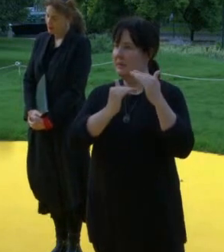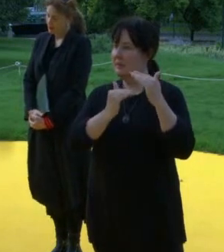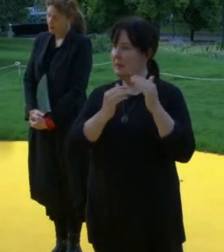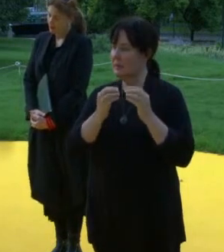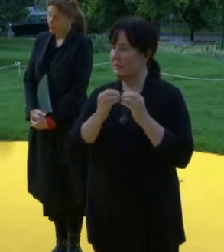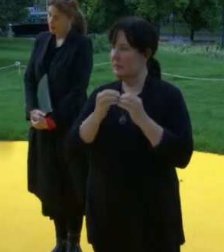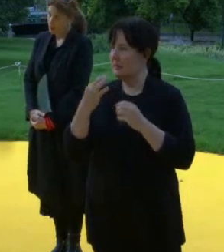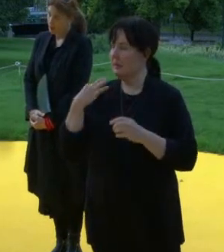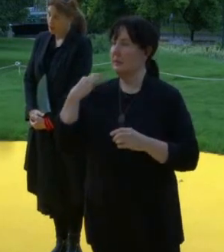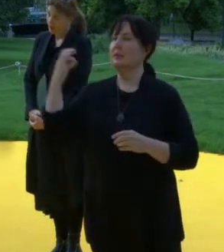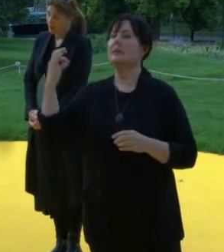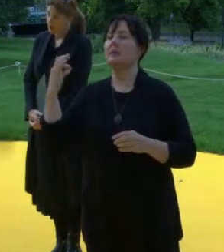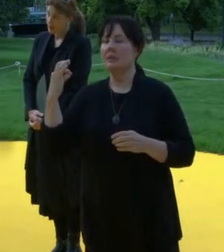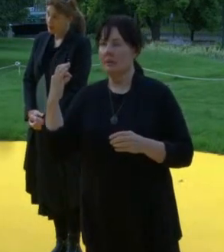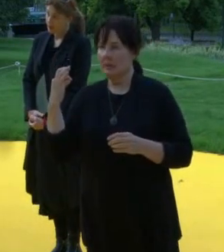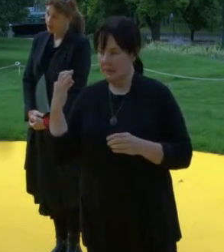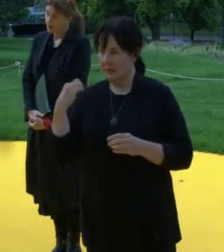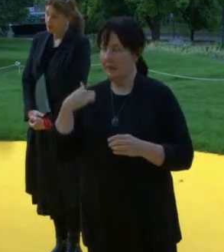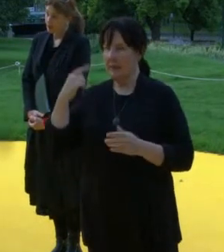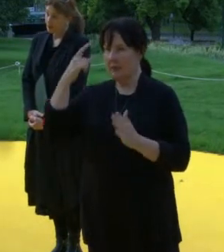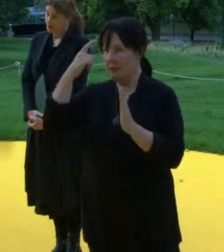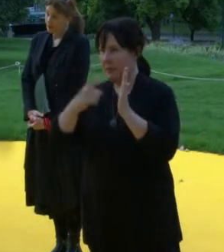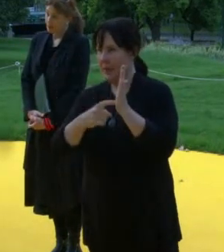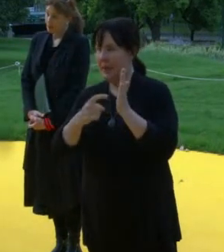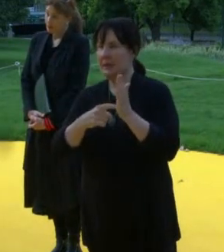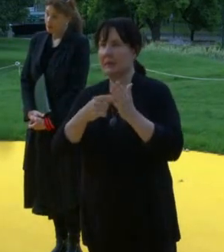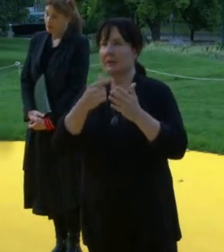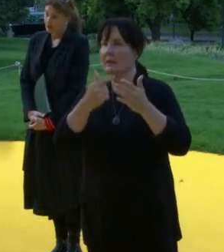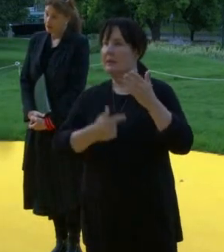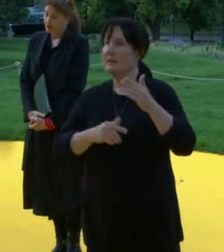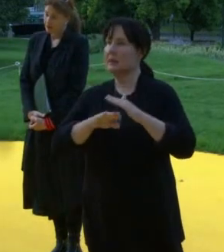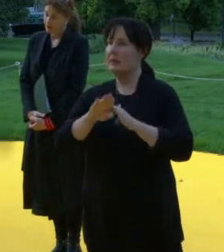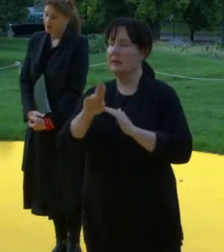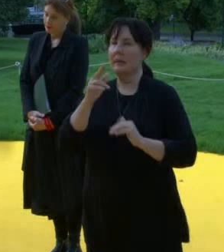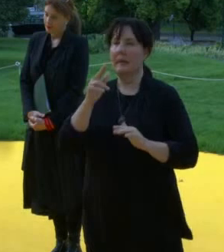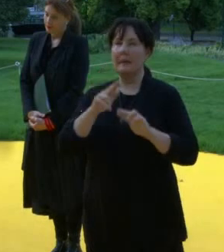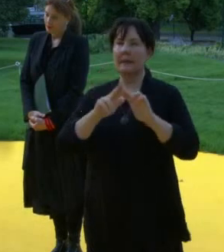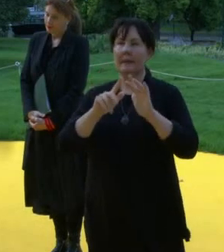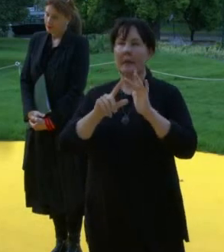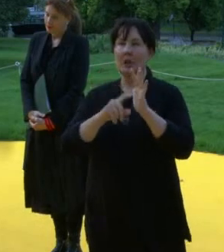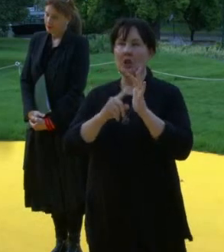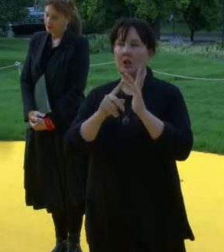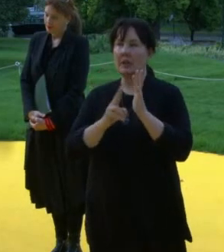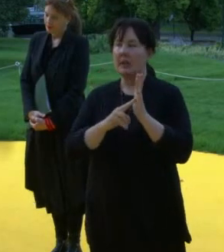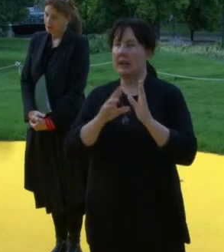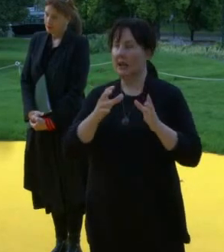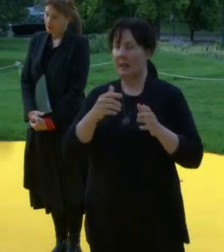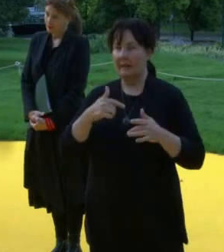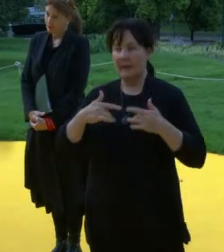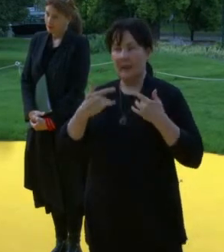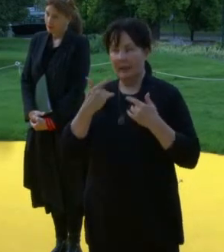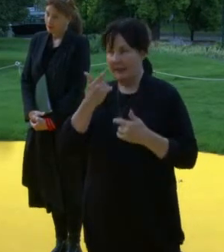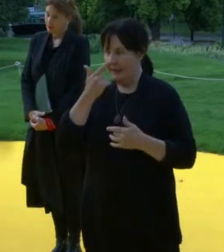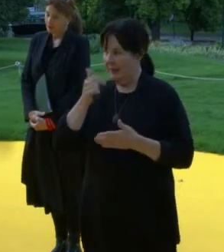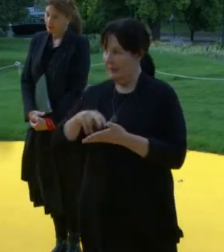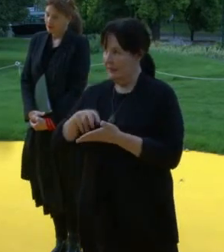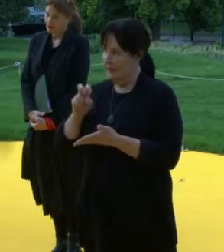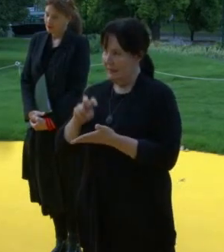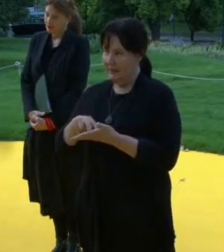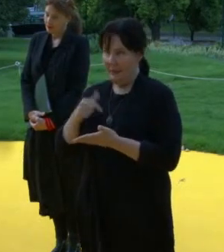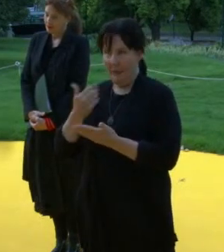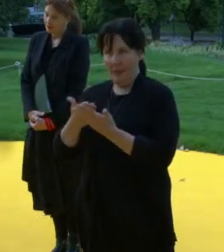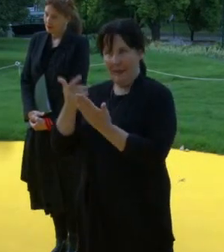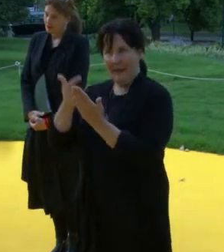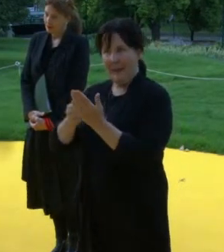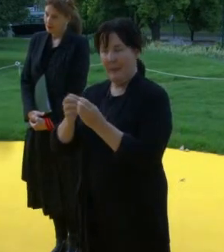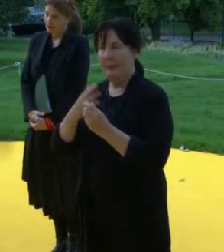are on the list for commendations in the fiction category, and particularly joyful to find myself on the list with my